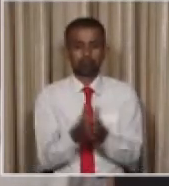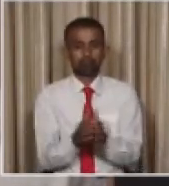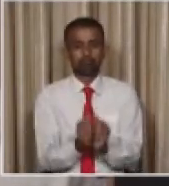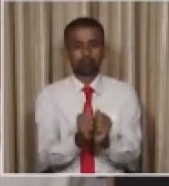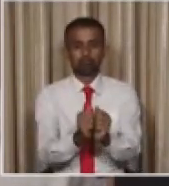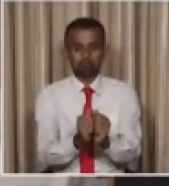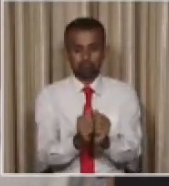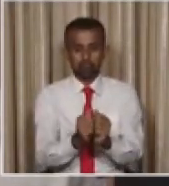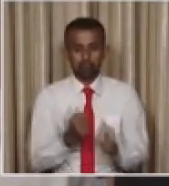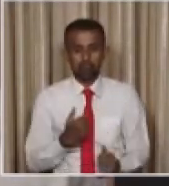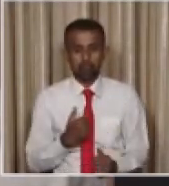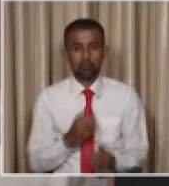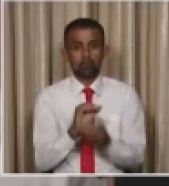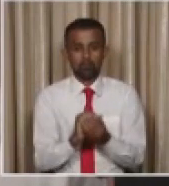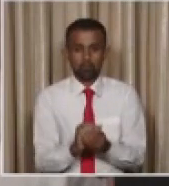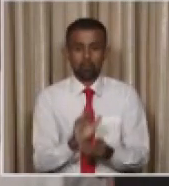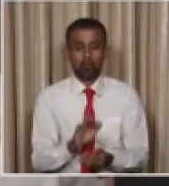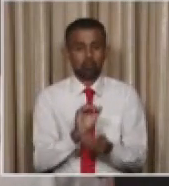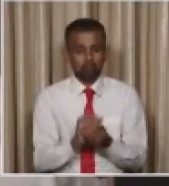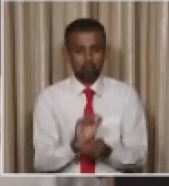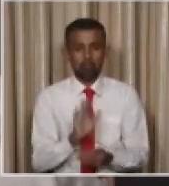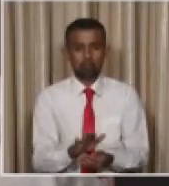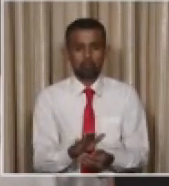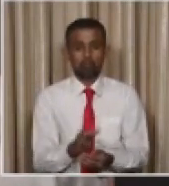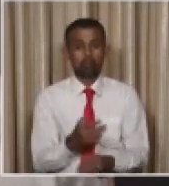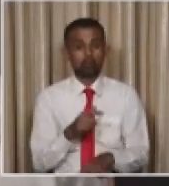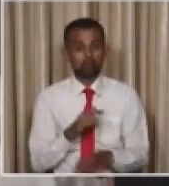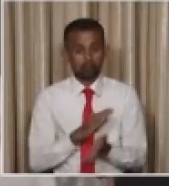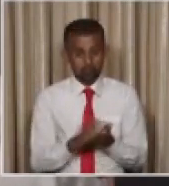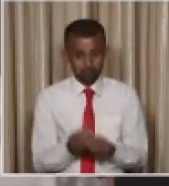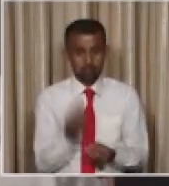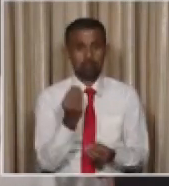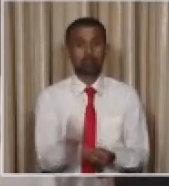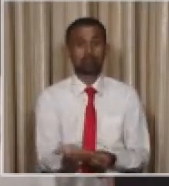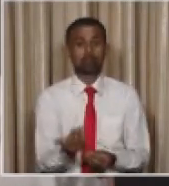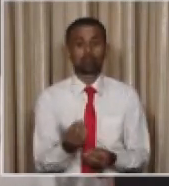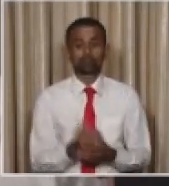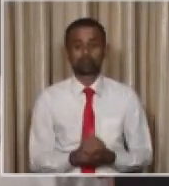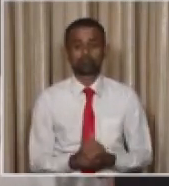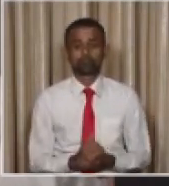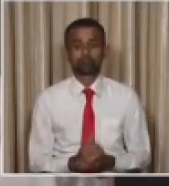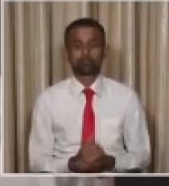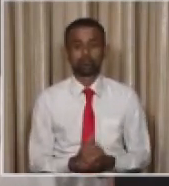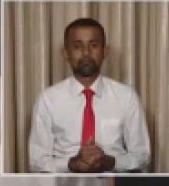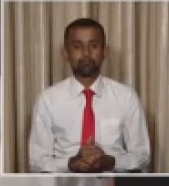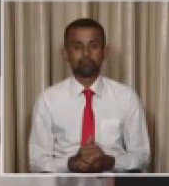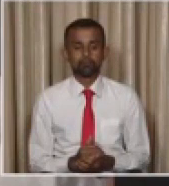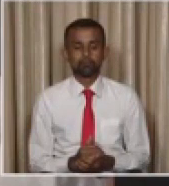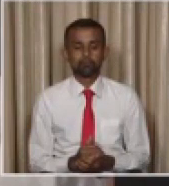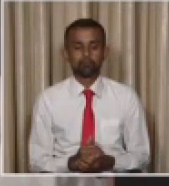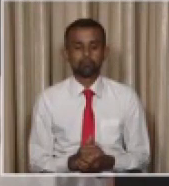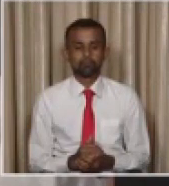done. But otherwise, in 72, when the first instance came up and T.S. Fernando decided that